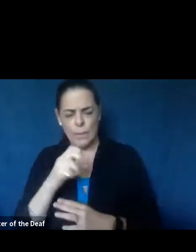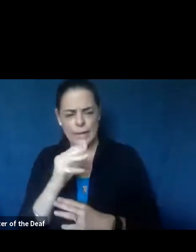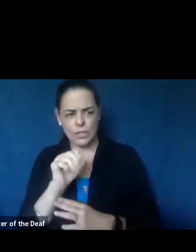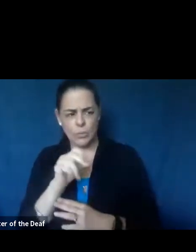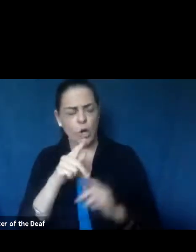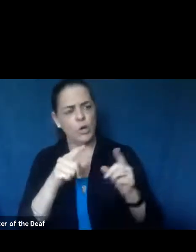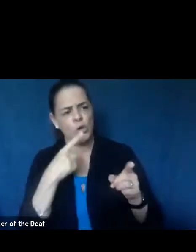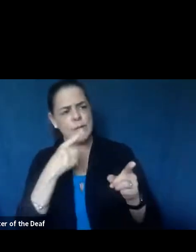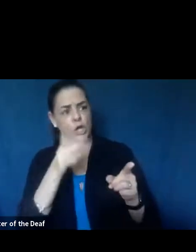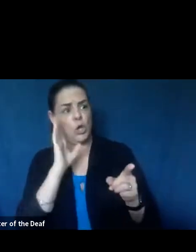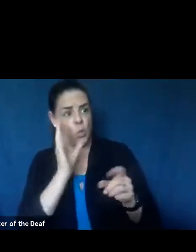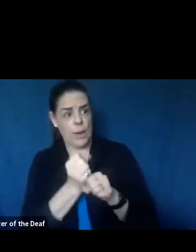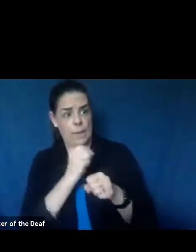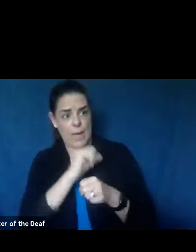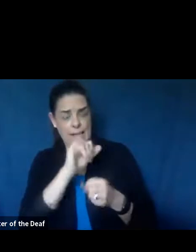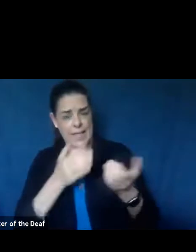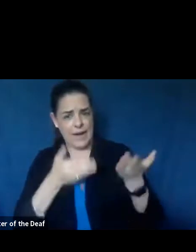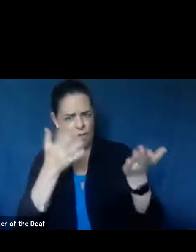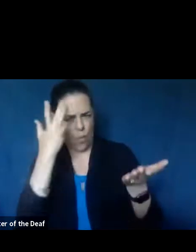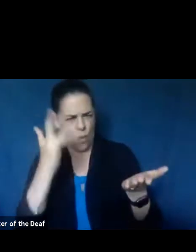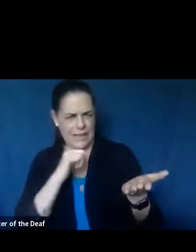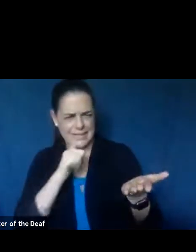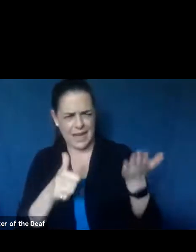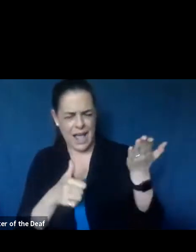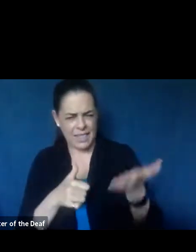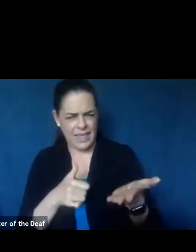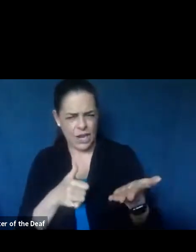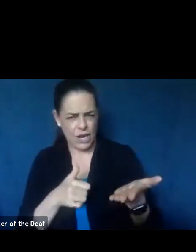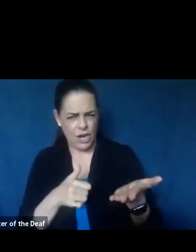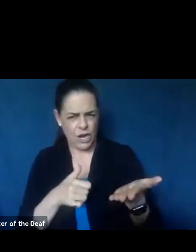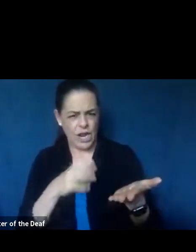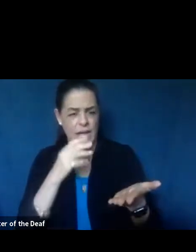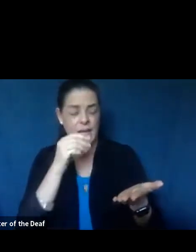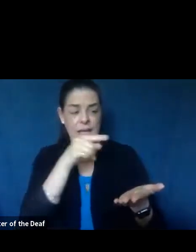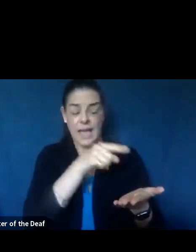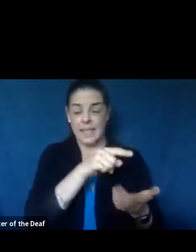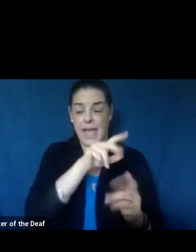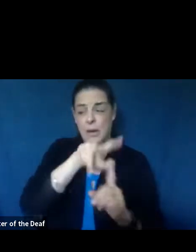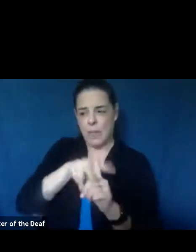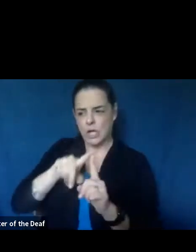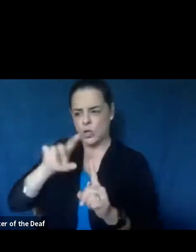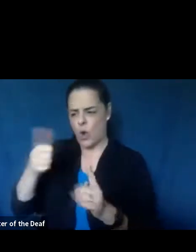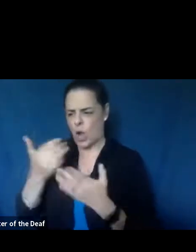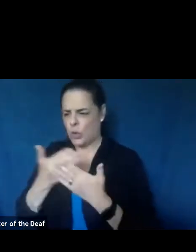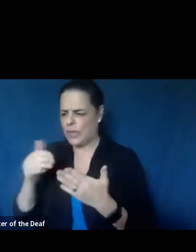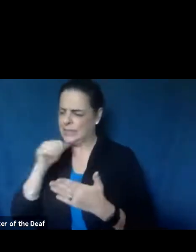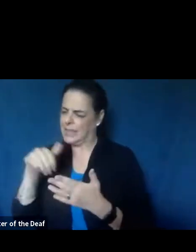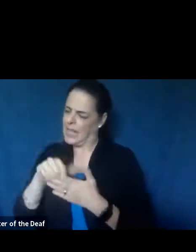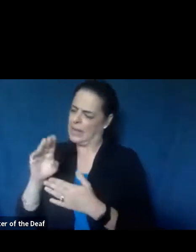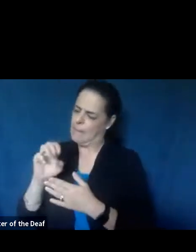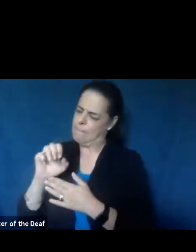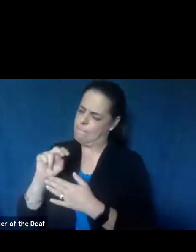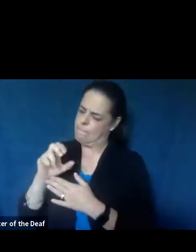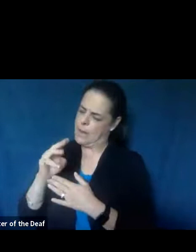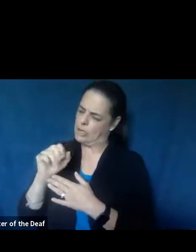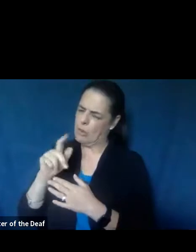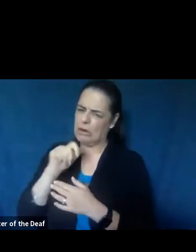you were making it available. Why is it not? And then he's saying this applies to other things that are not in the benchmarks, not just COVID-like